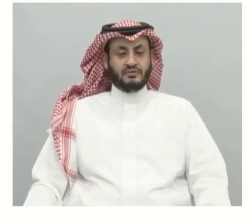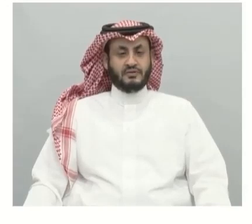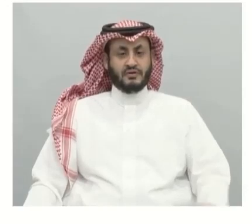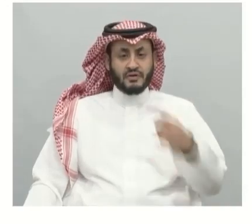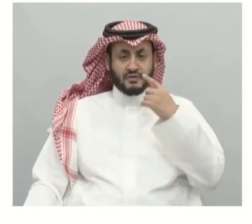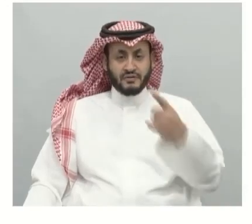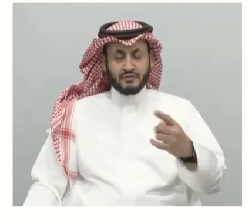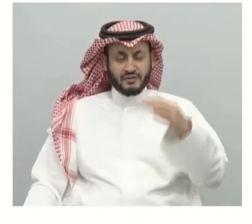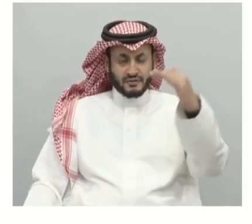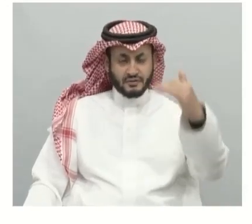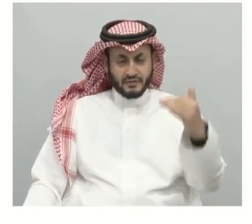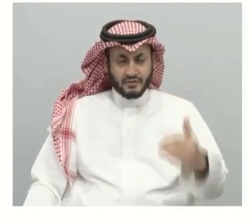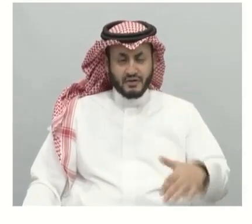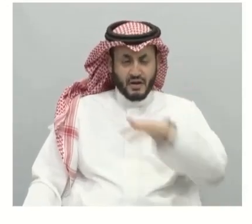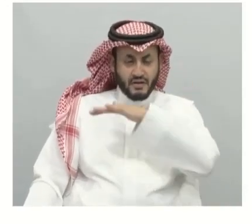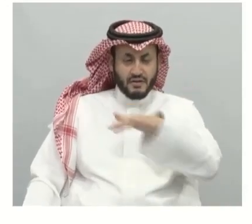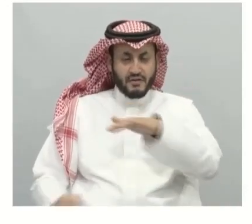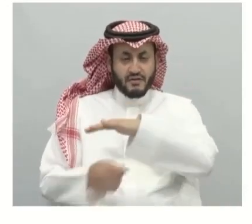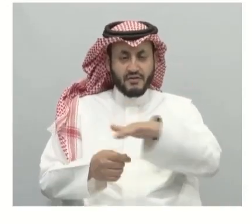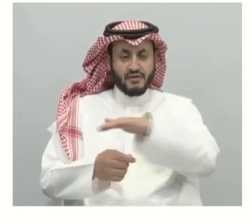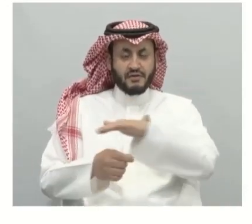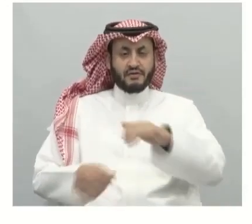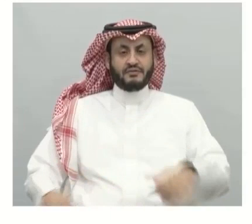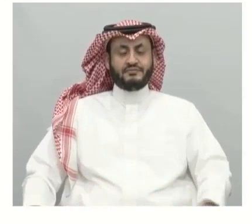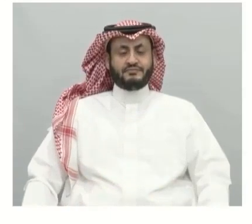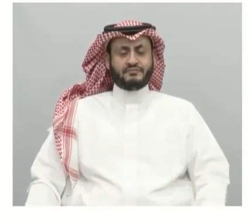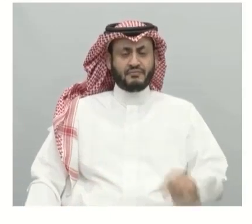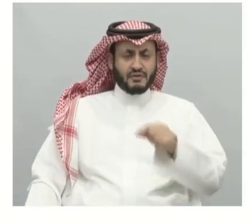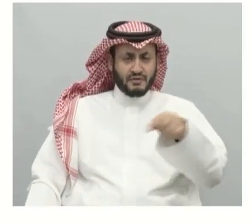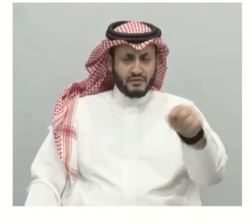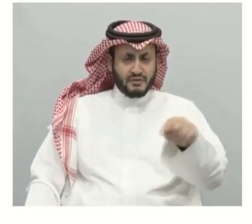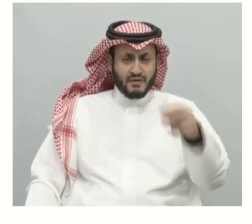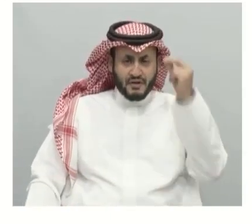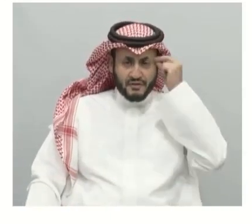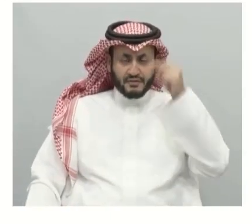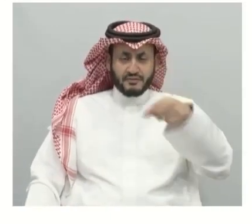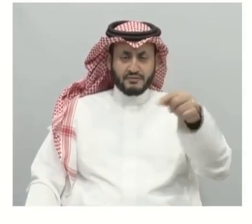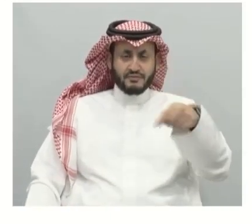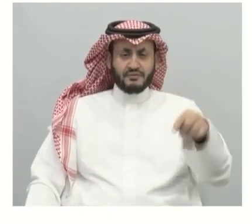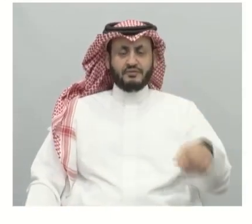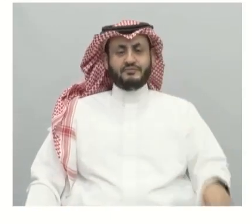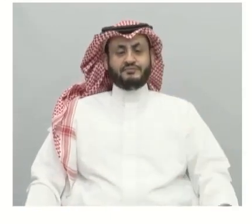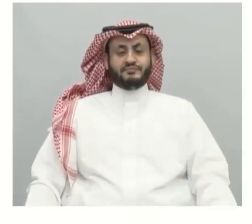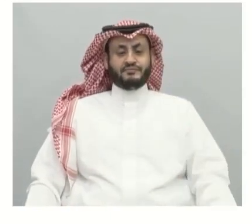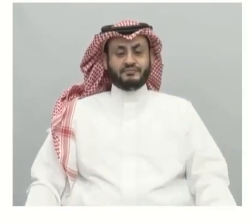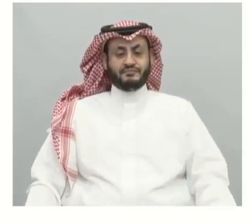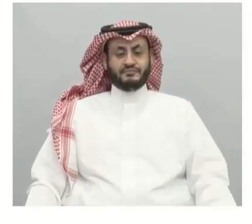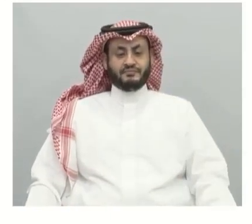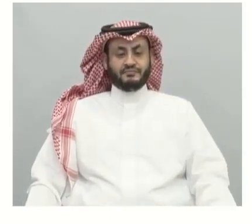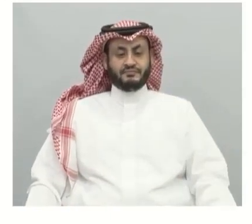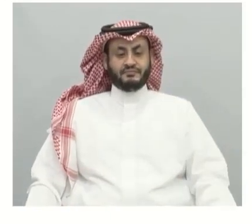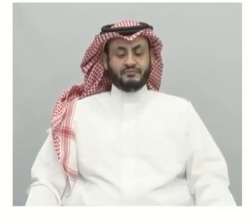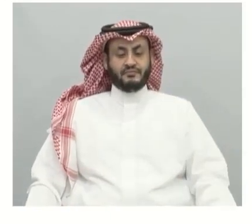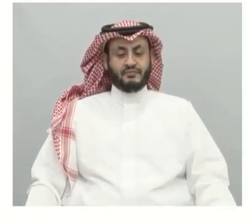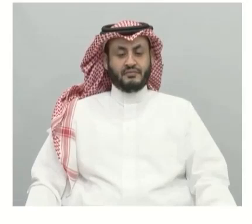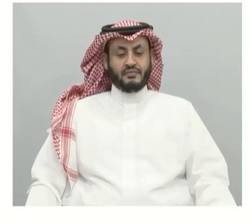look, scan it, and circle as much as you can, or maybe put check for words or